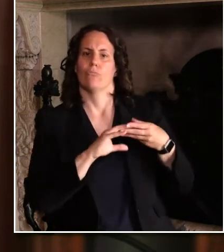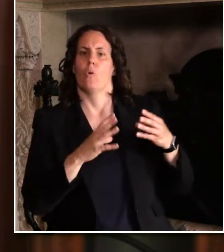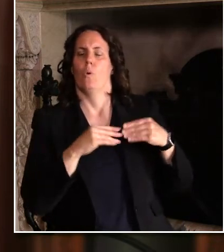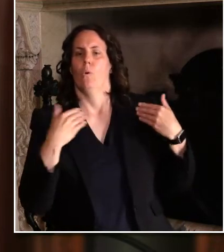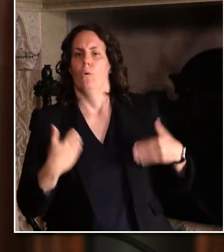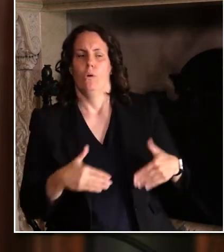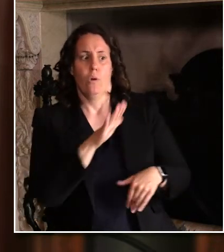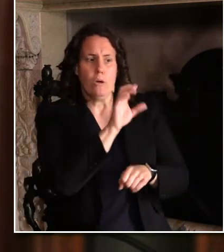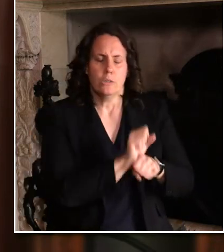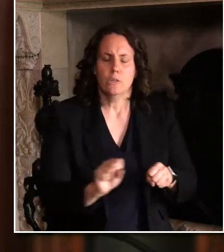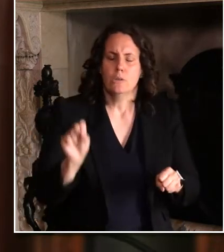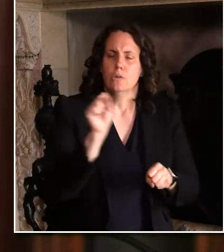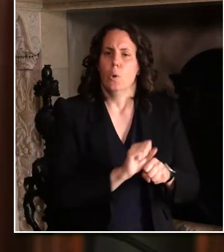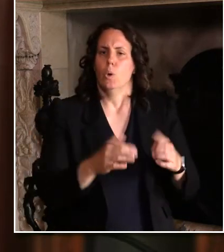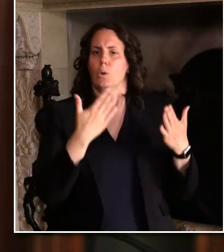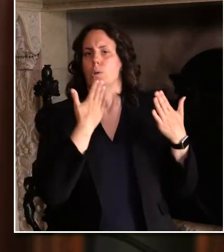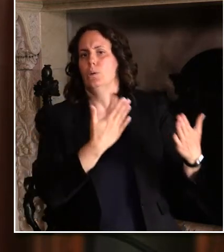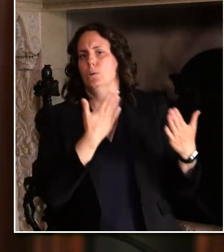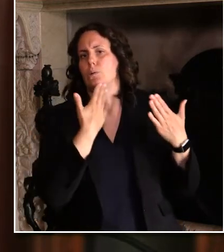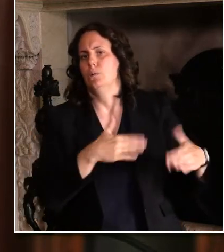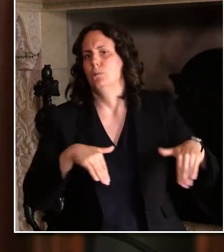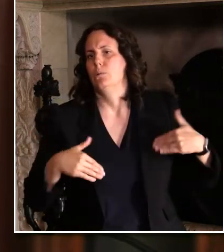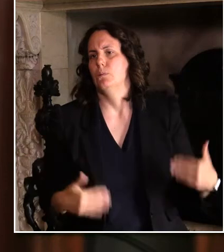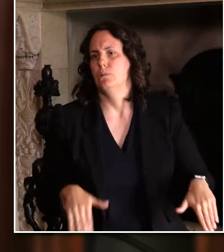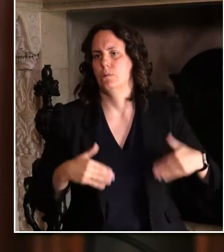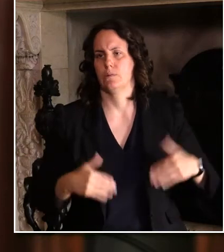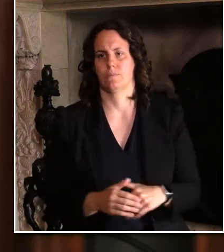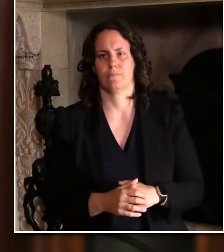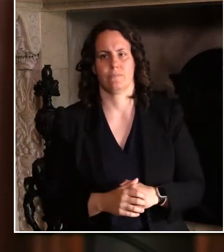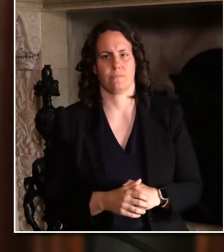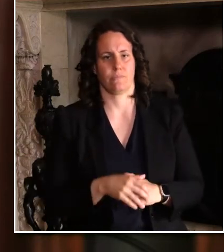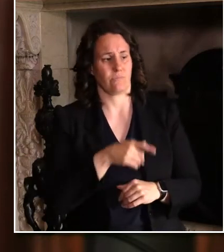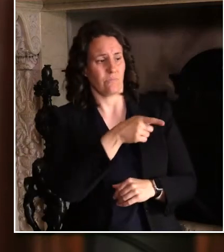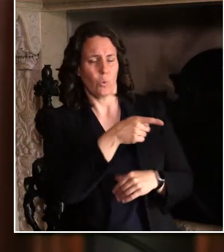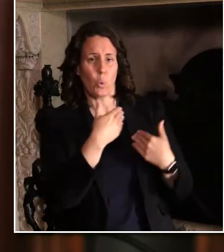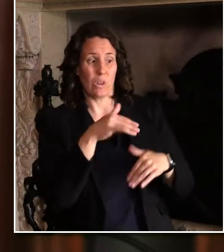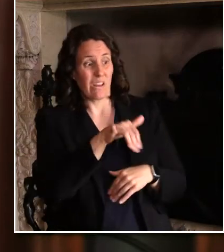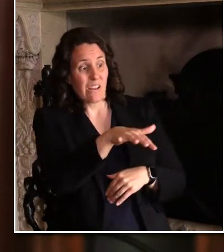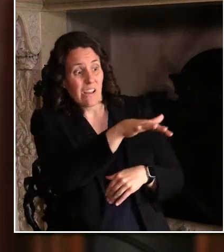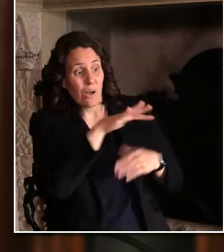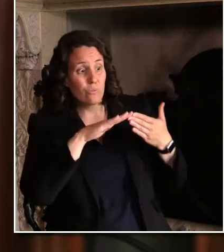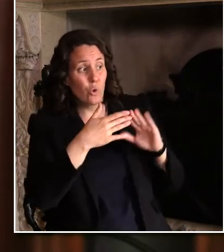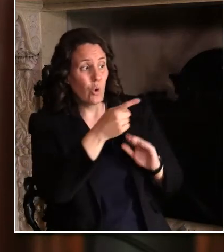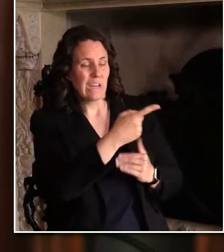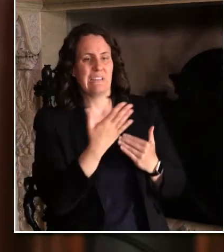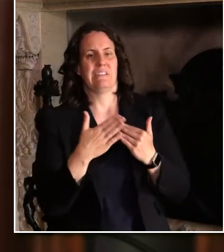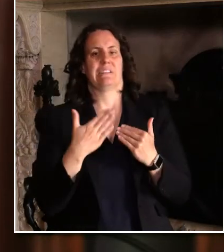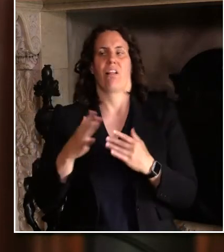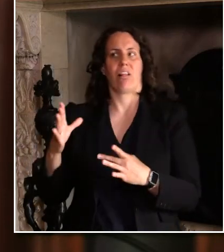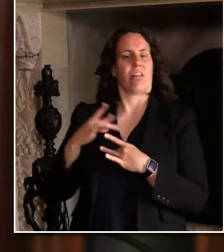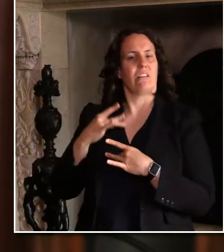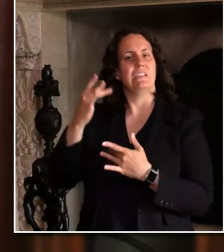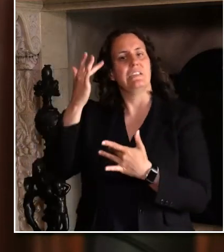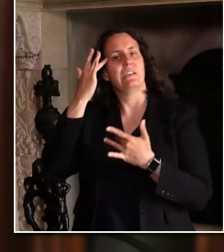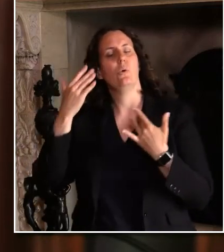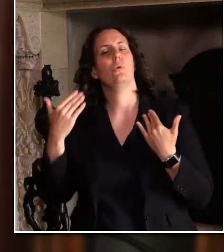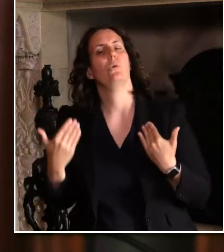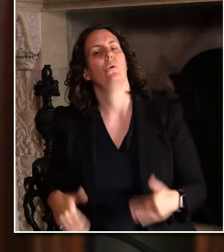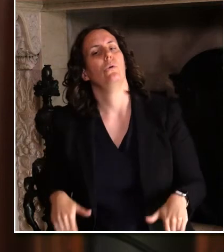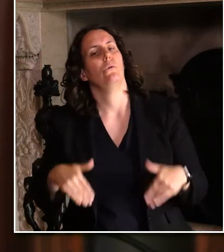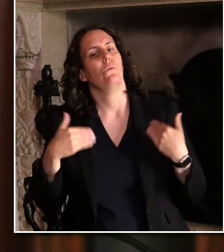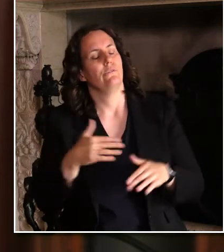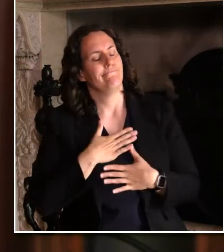our most vulnerable neighbors, friends, and family members. The Wisconsinites working in our long-term care facilities are on the